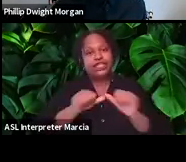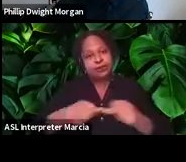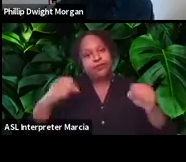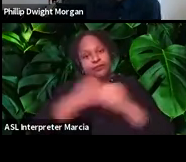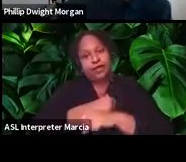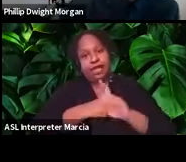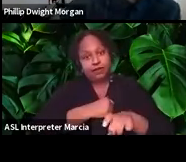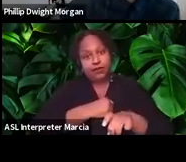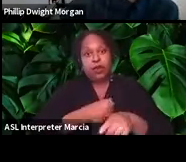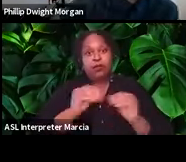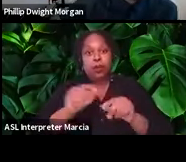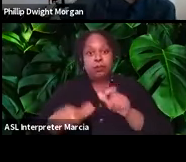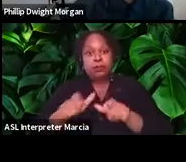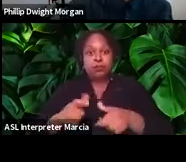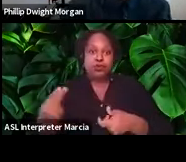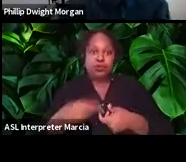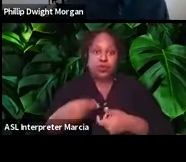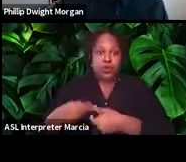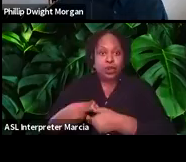that jump on the train, the better.